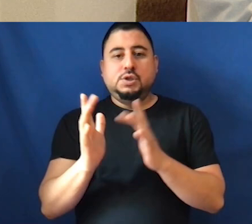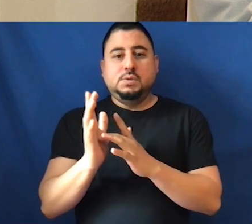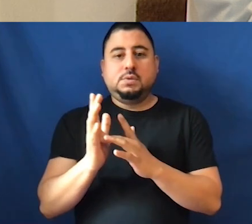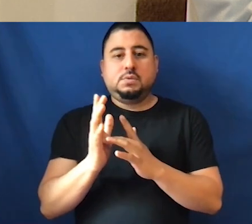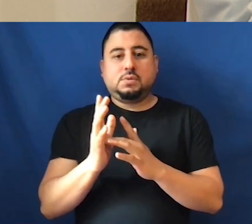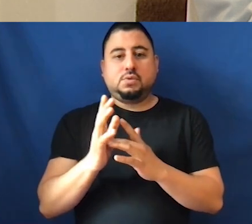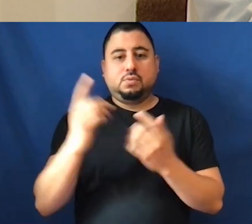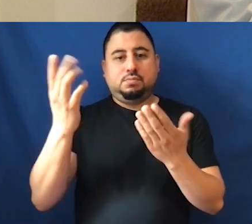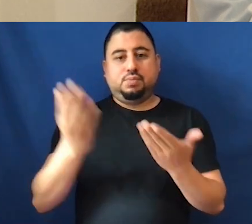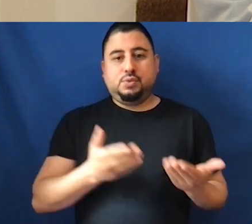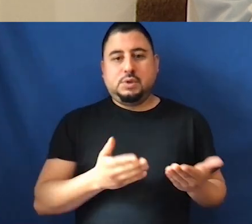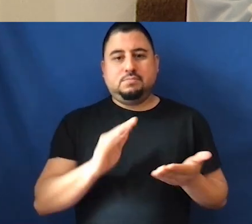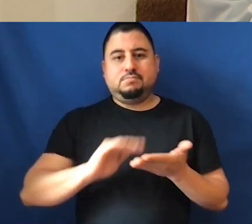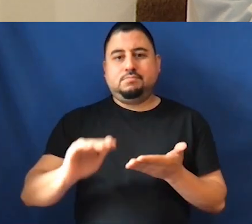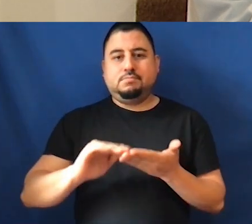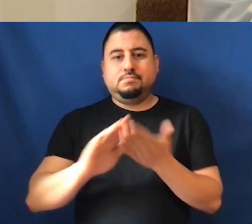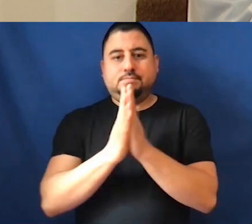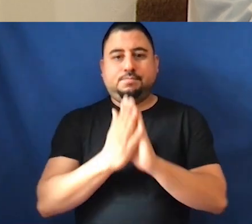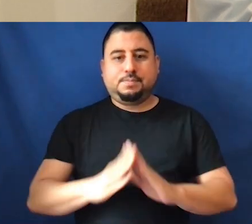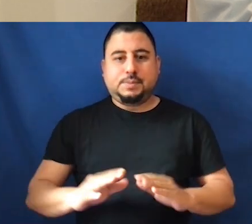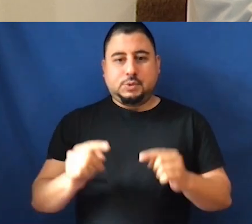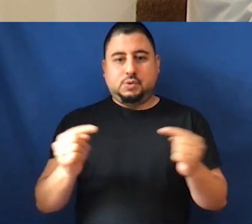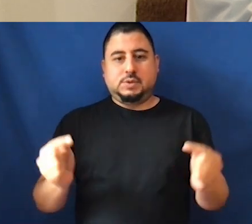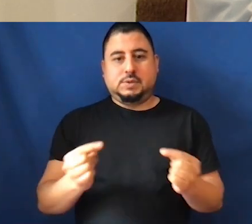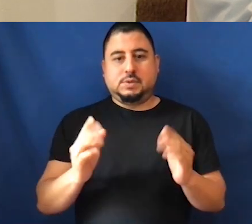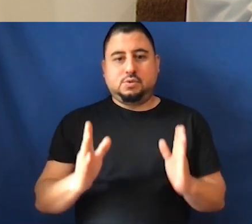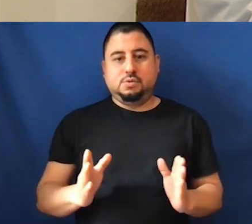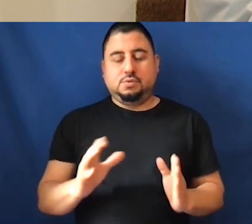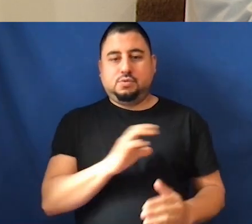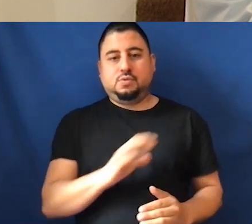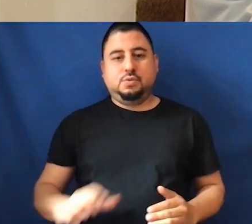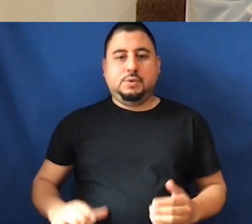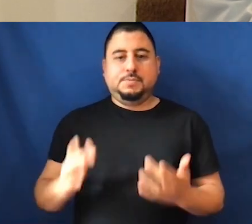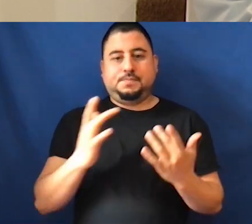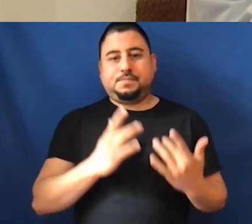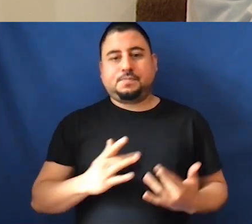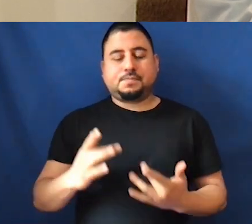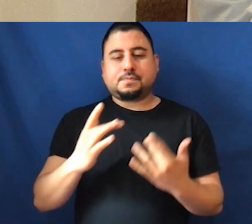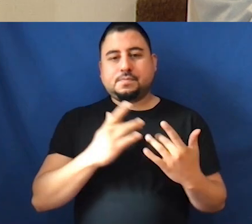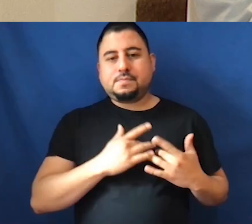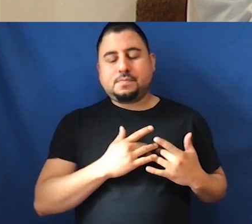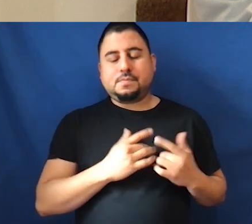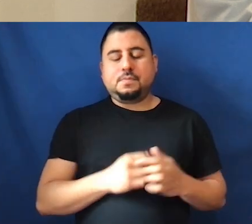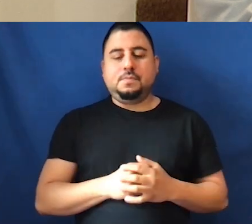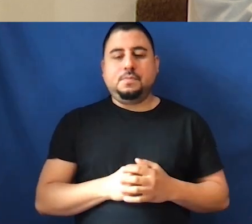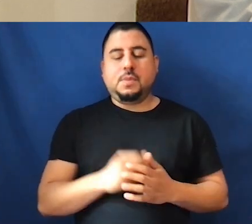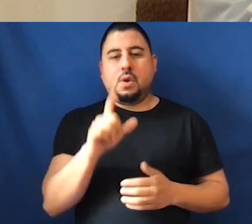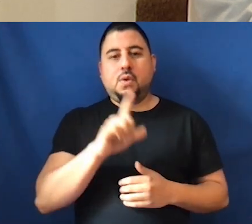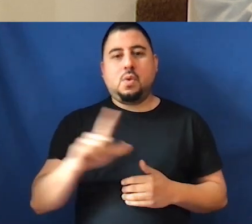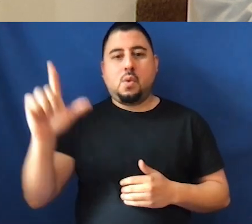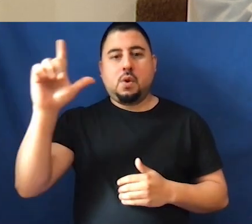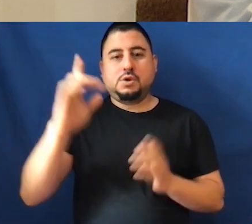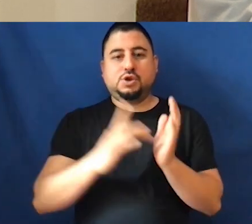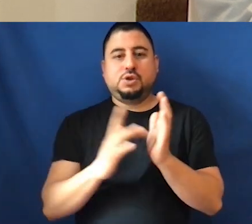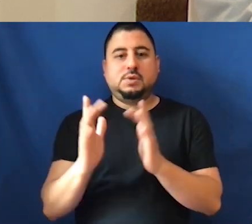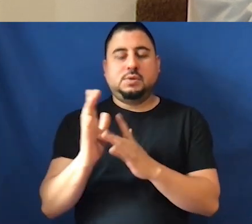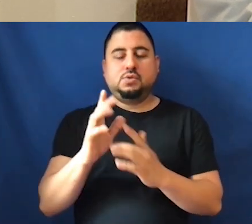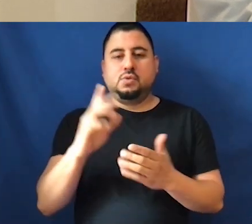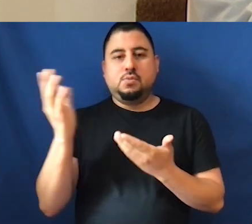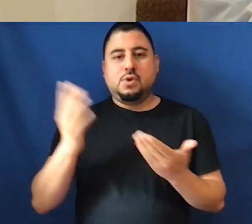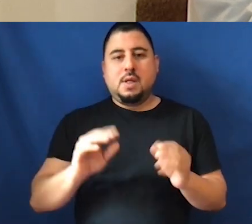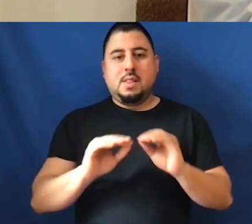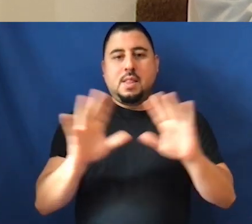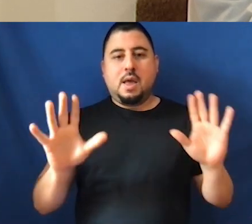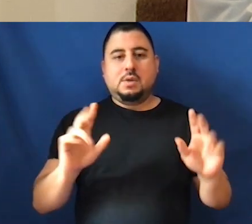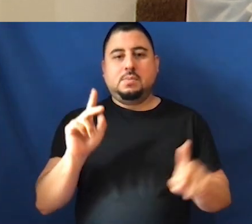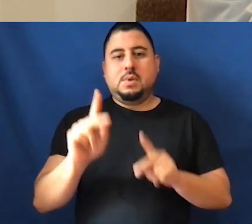Jesus, you bring pardon and peace to the sinner. Christ, have mercy. Christ, have mercy. Lord Jesus, you bring light